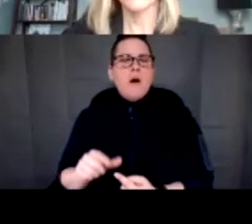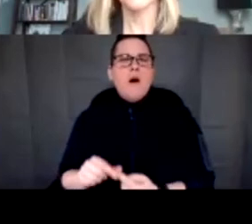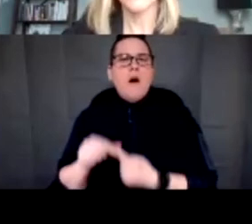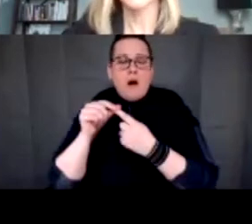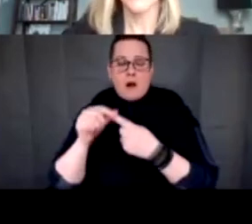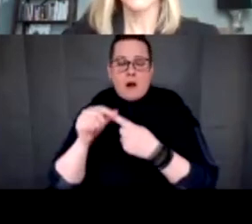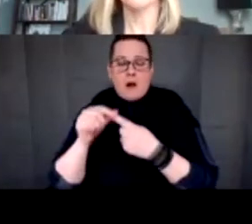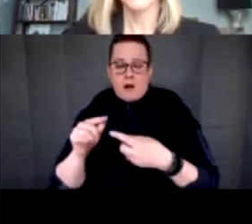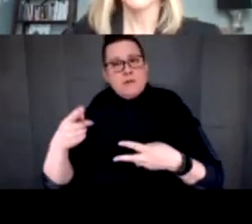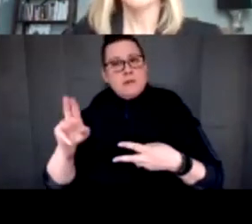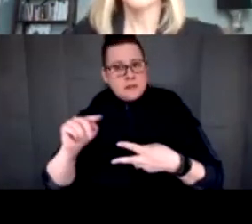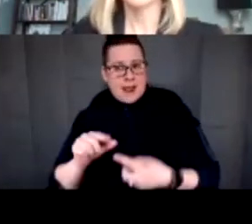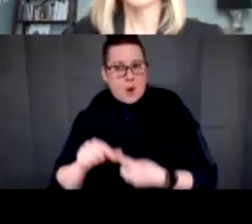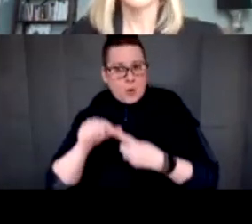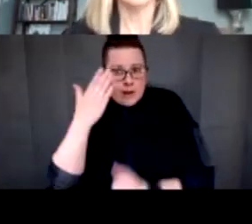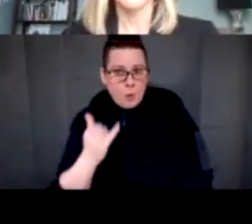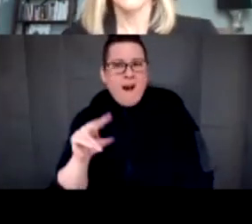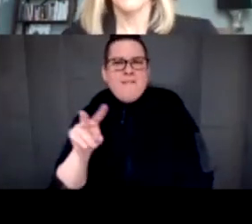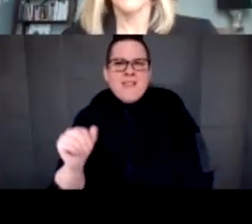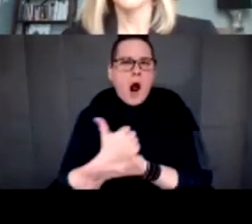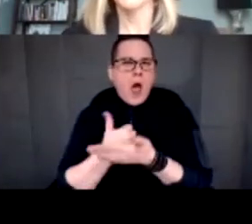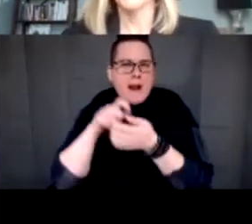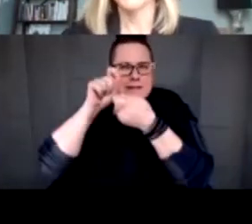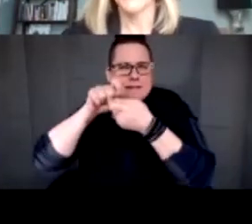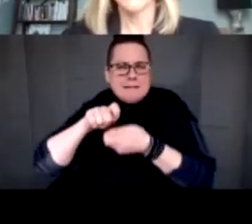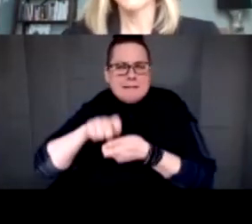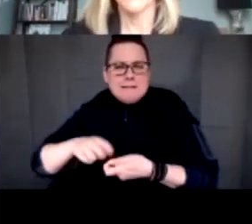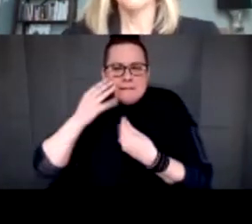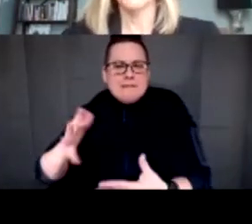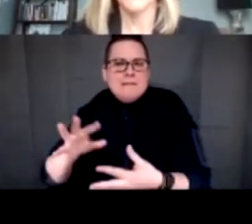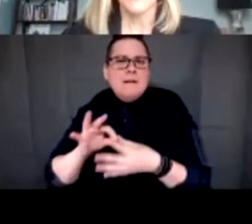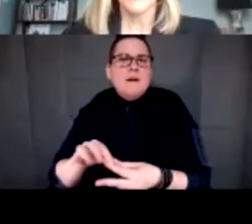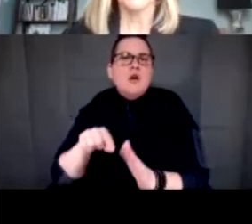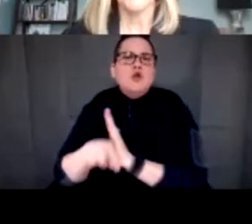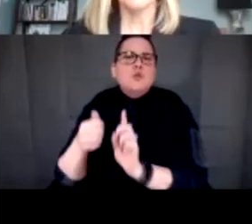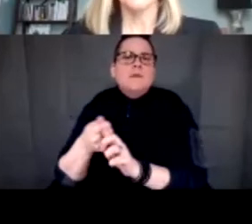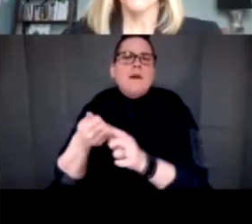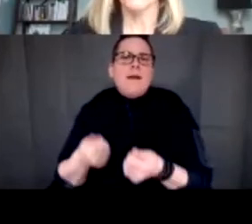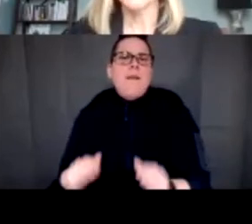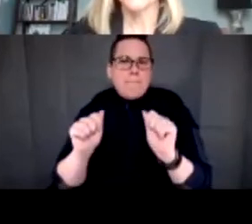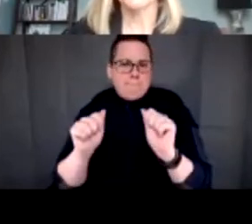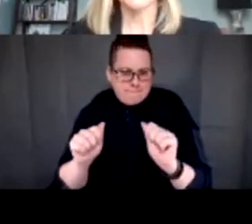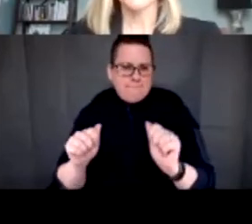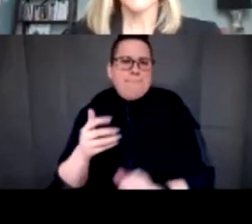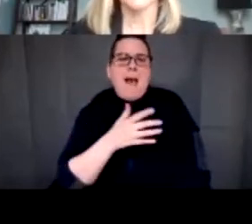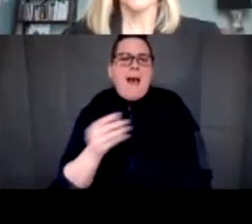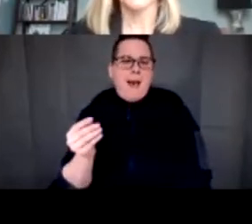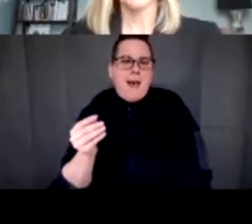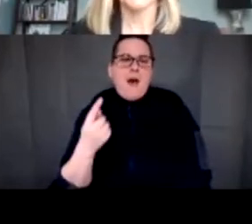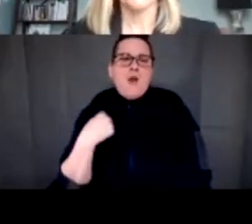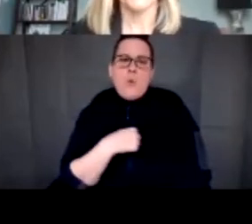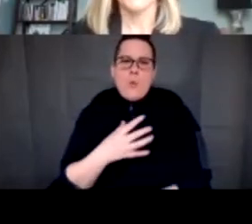VA collects very detailed data on suicide attempt. And then we were also able to get